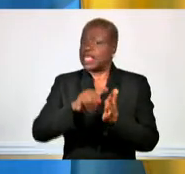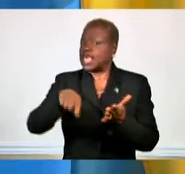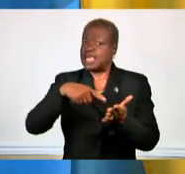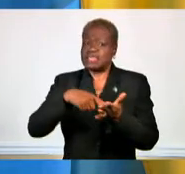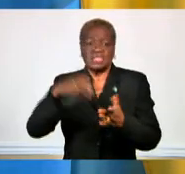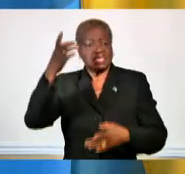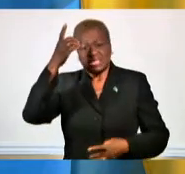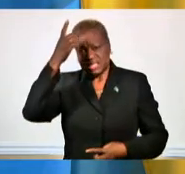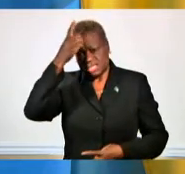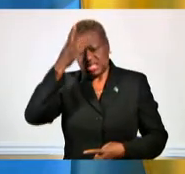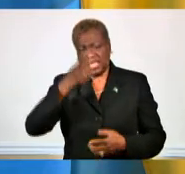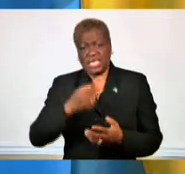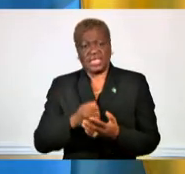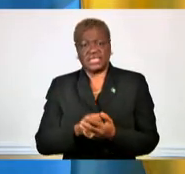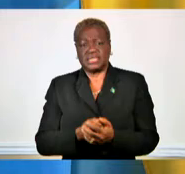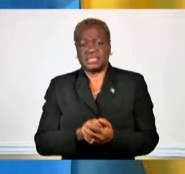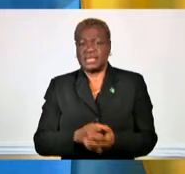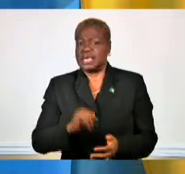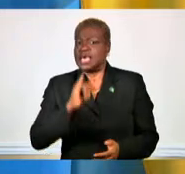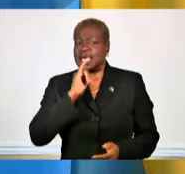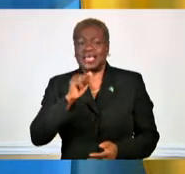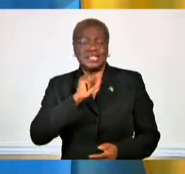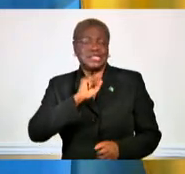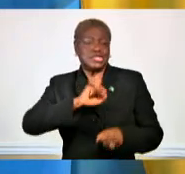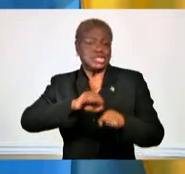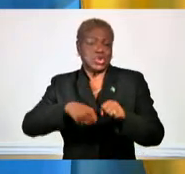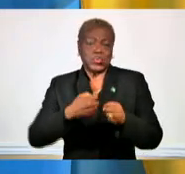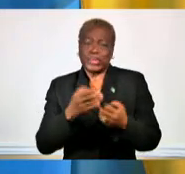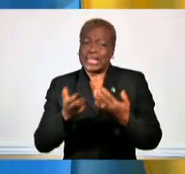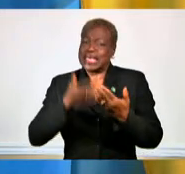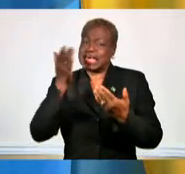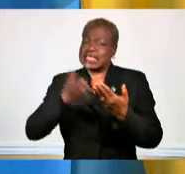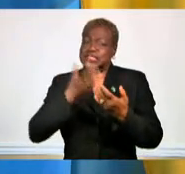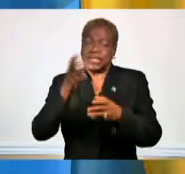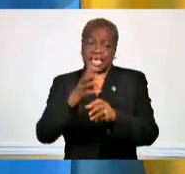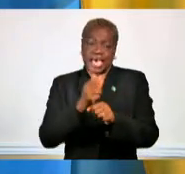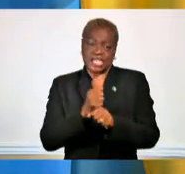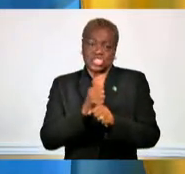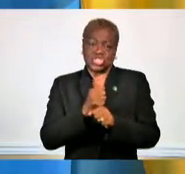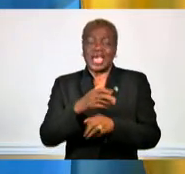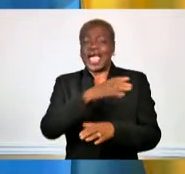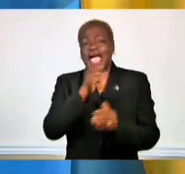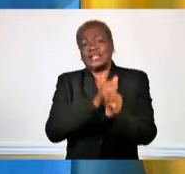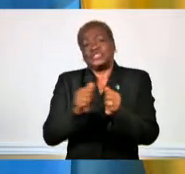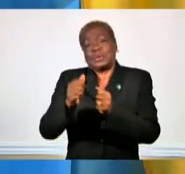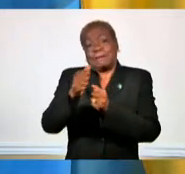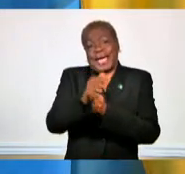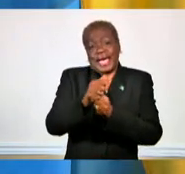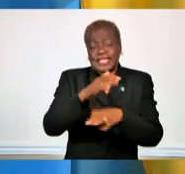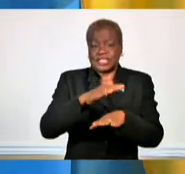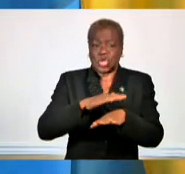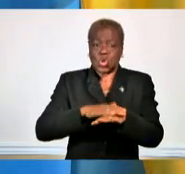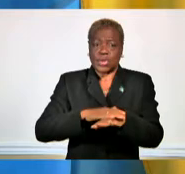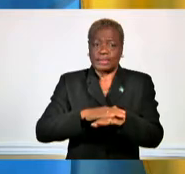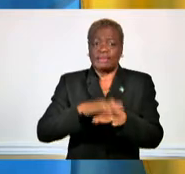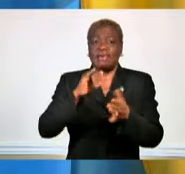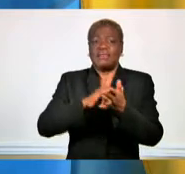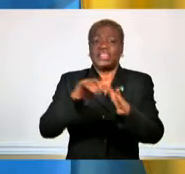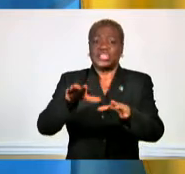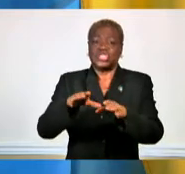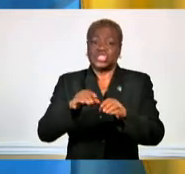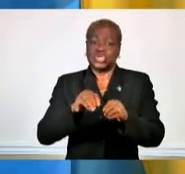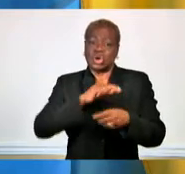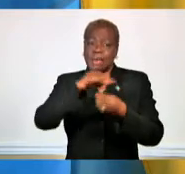virus is so easy to catch and to pass on that it took